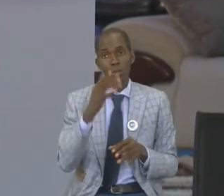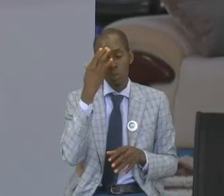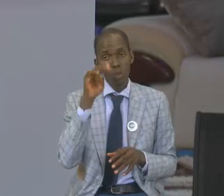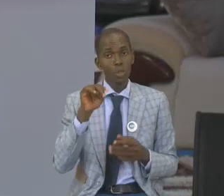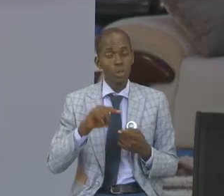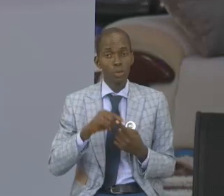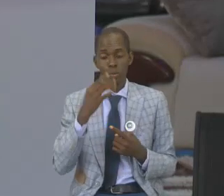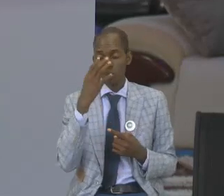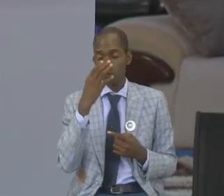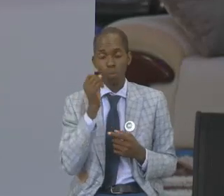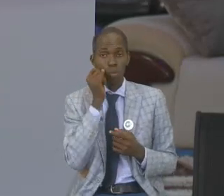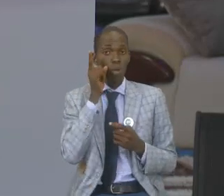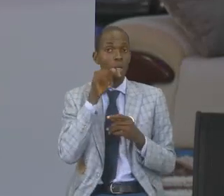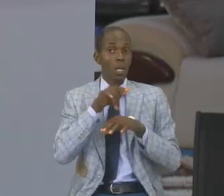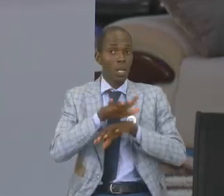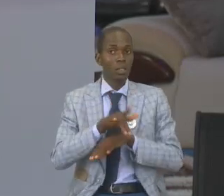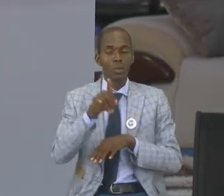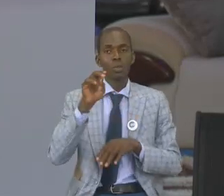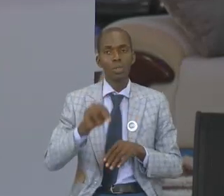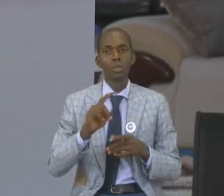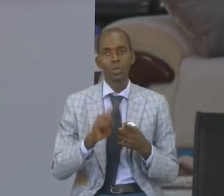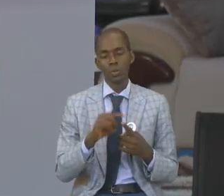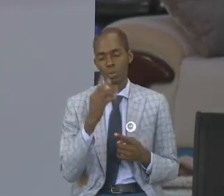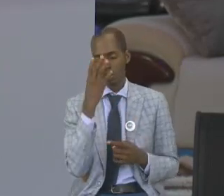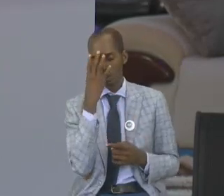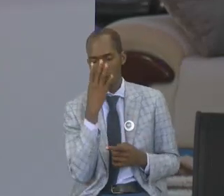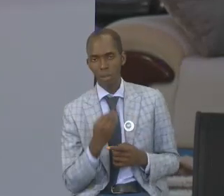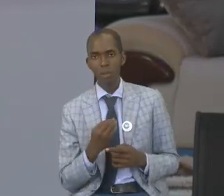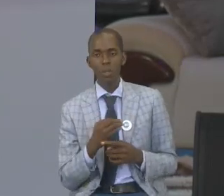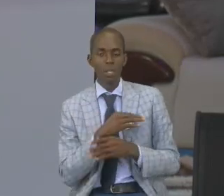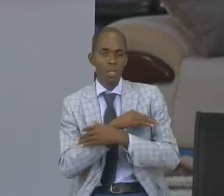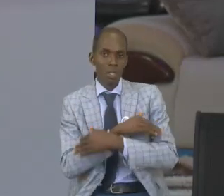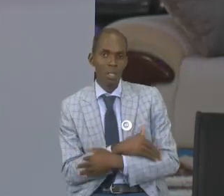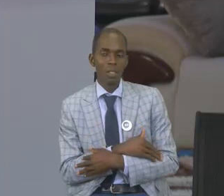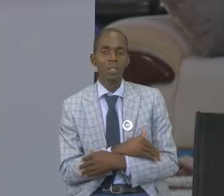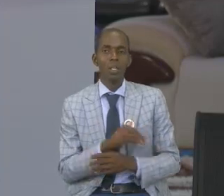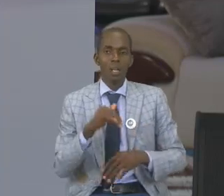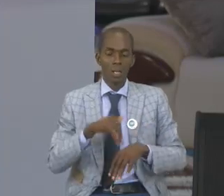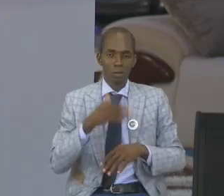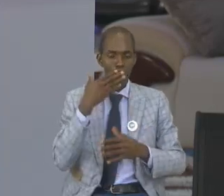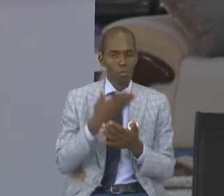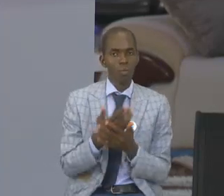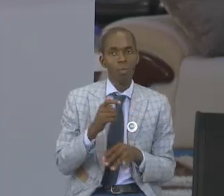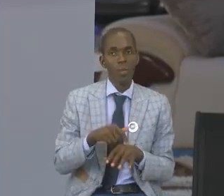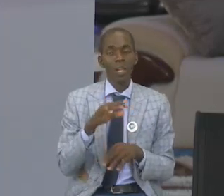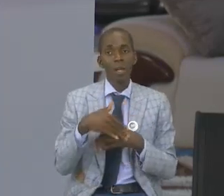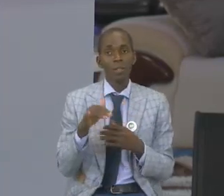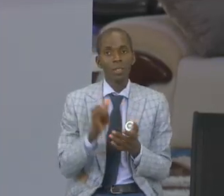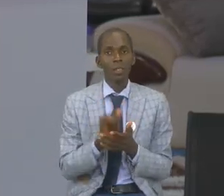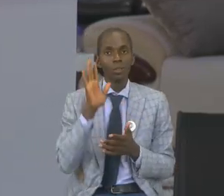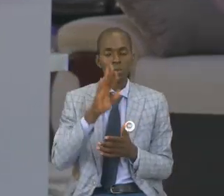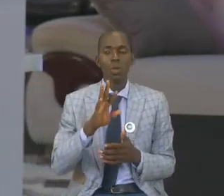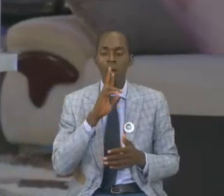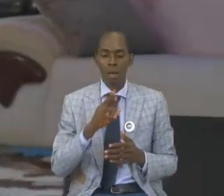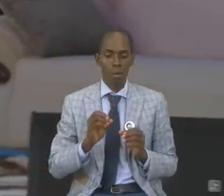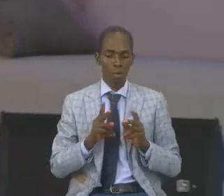early, you rest, you start your rest at the in good time, and then after that you are refreshed. And when